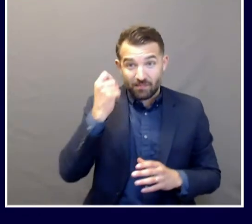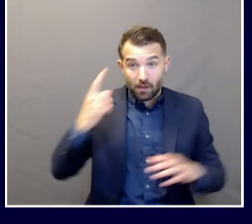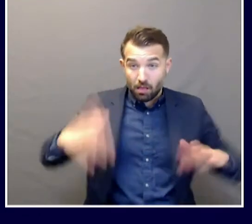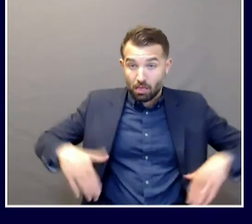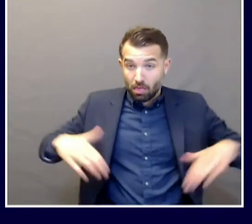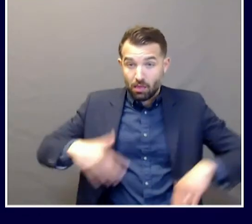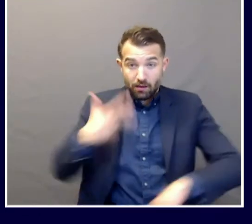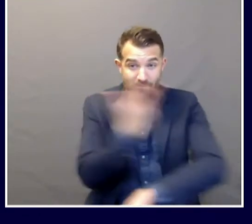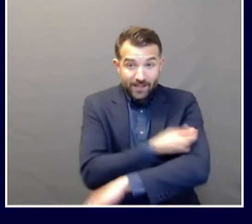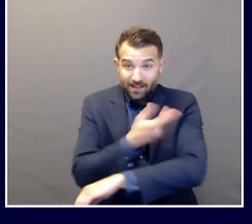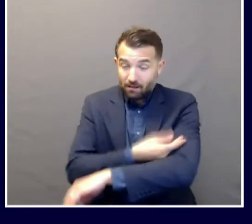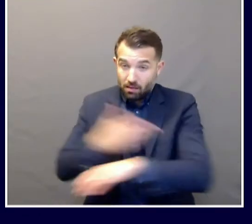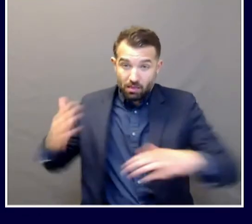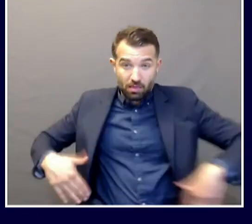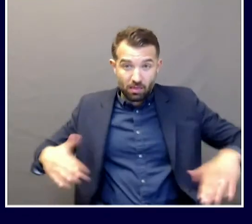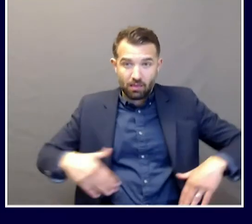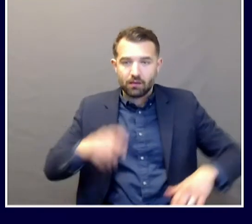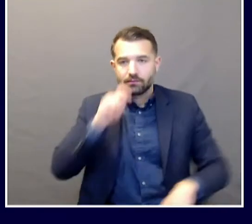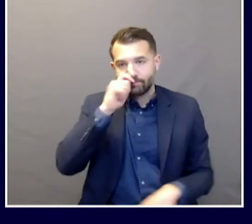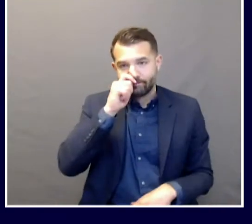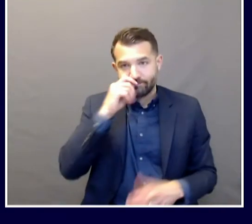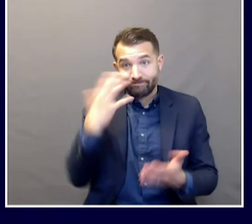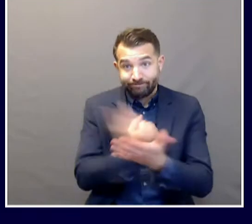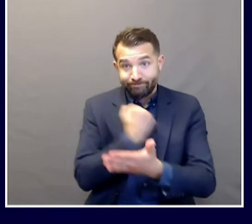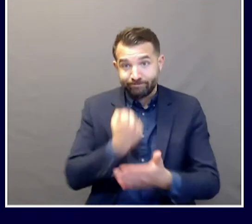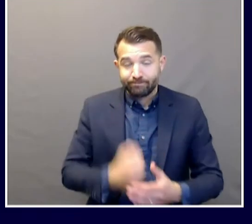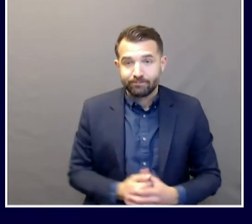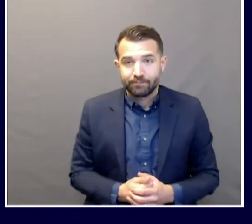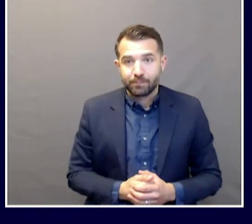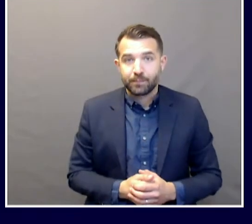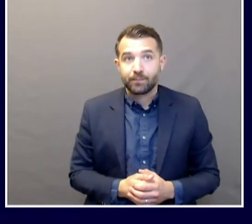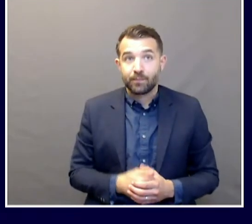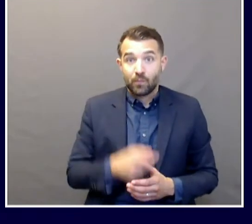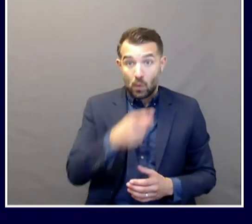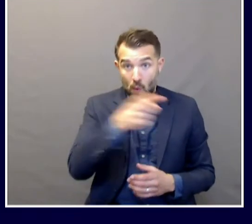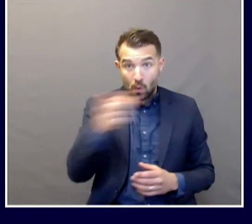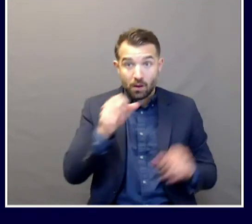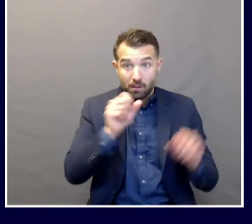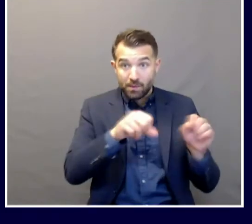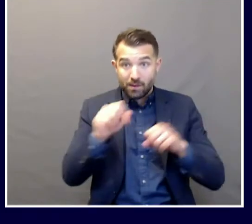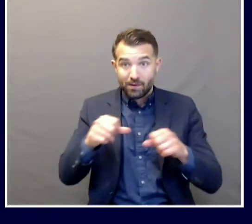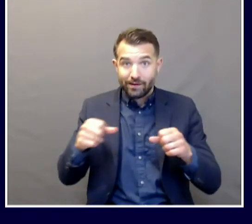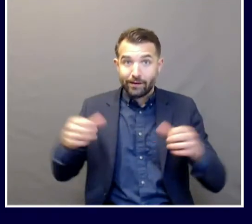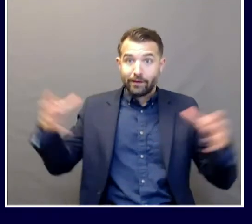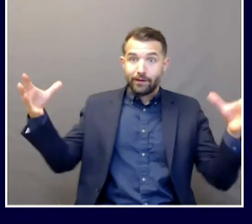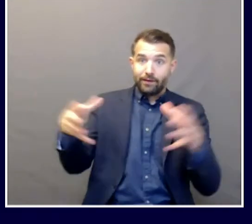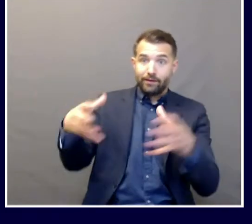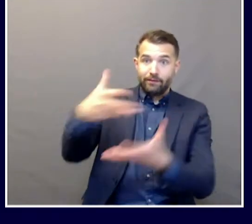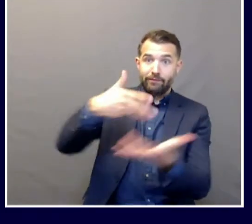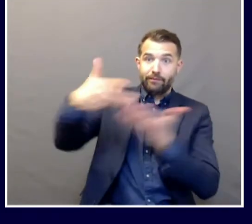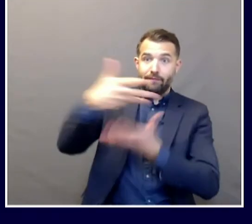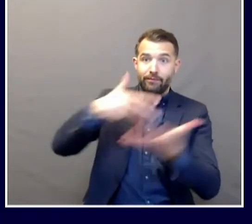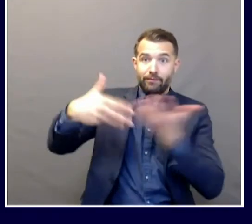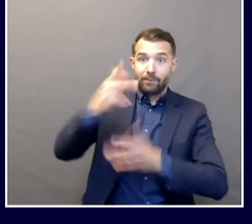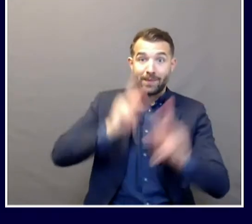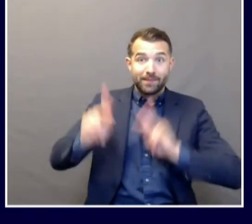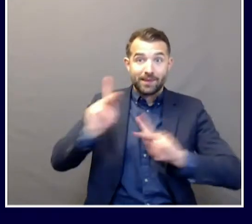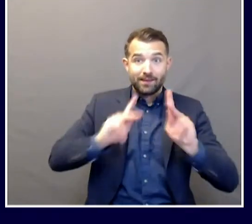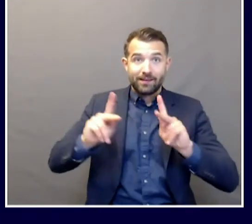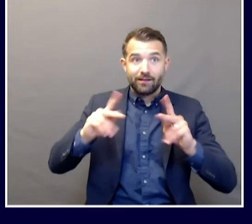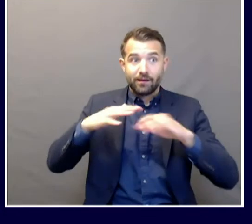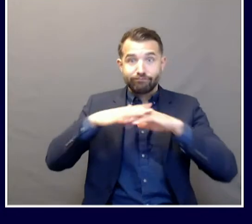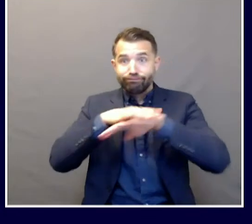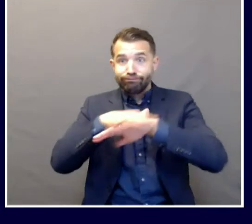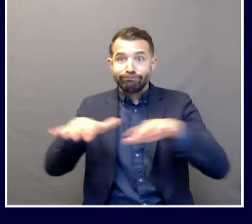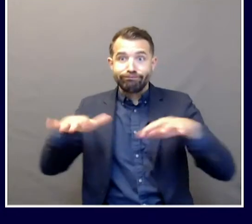involves exposure to others. So you're not working from home, but you're out and about. Maybe you're a frontline worker, maybe your kids are in school, then